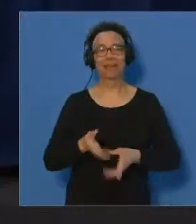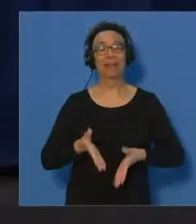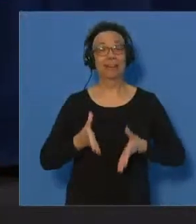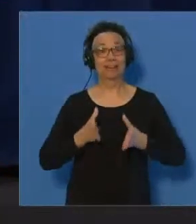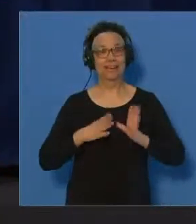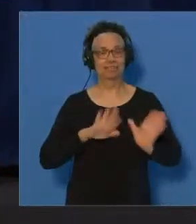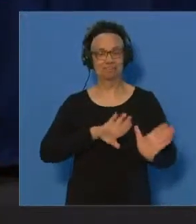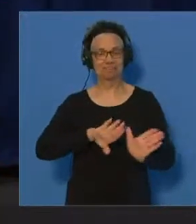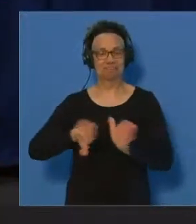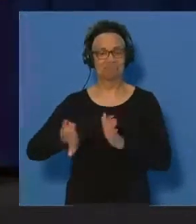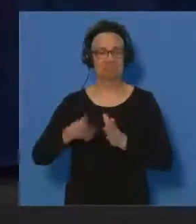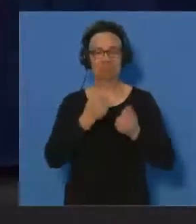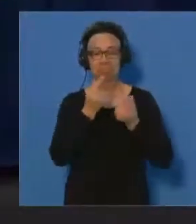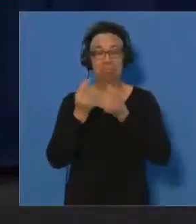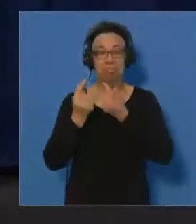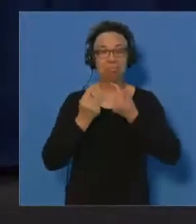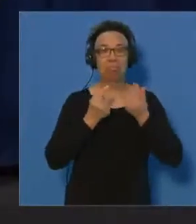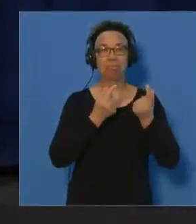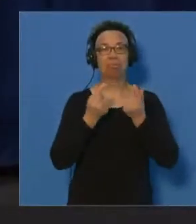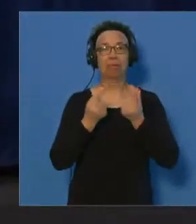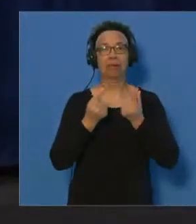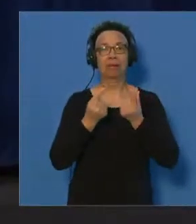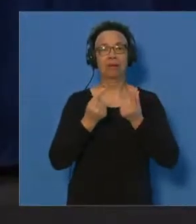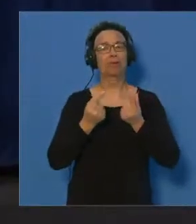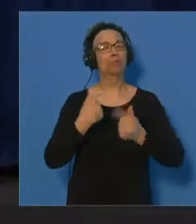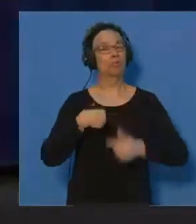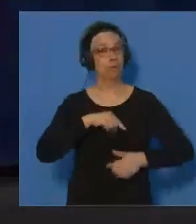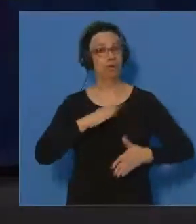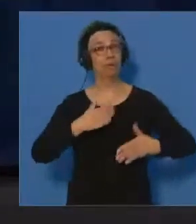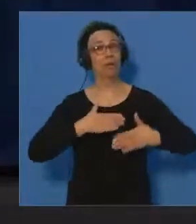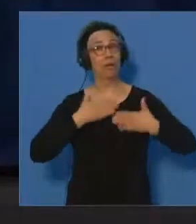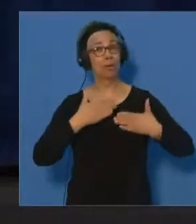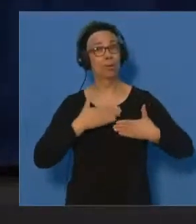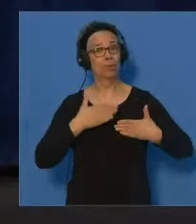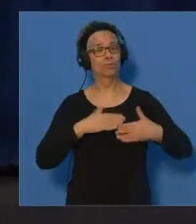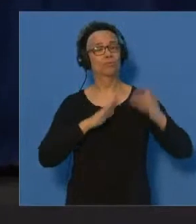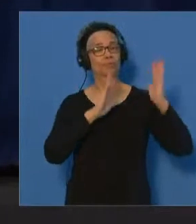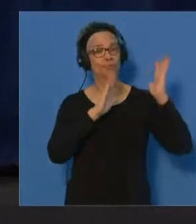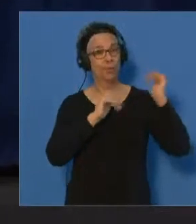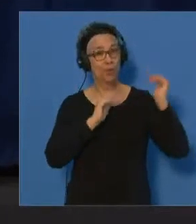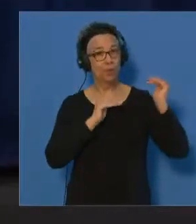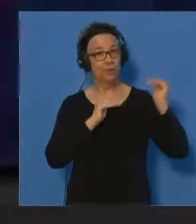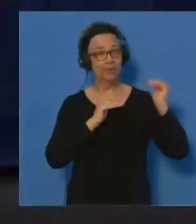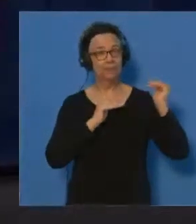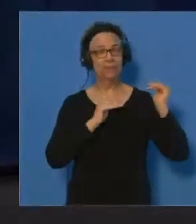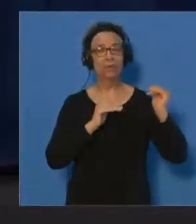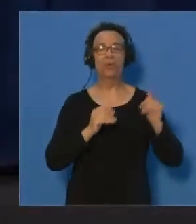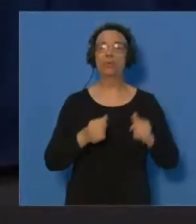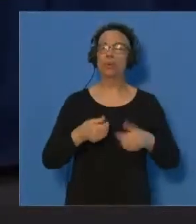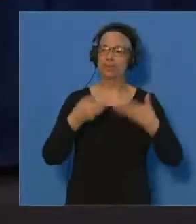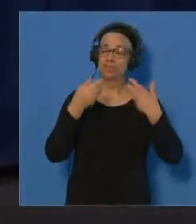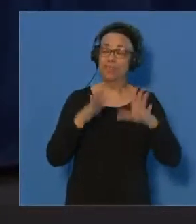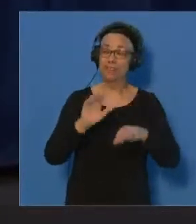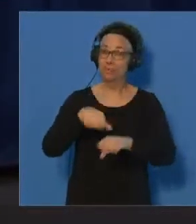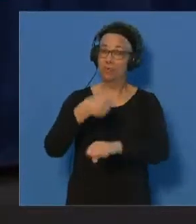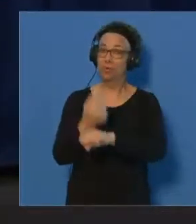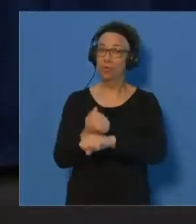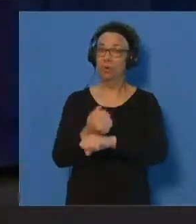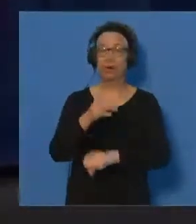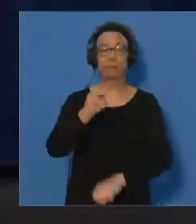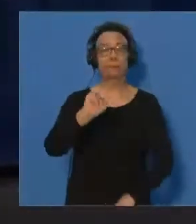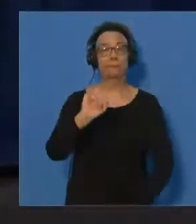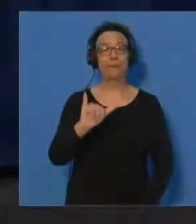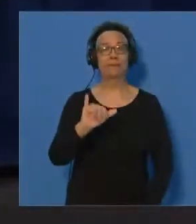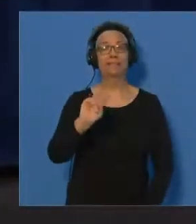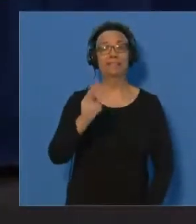that rumor right now. We have every hope and every expectation that we could emerge from the shelter in place on May 2nd.